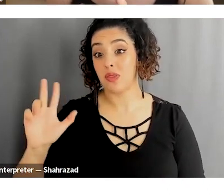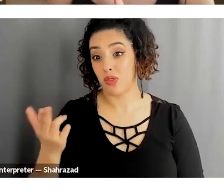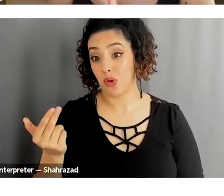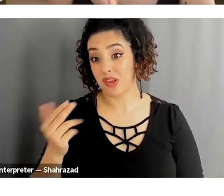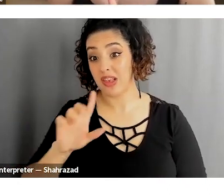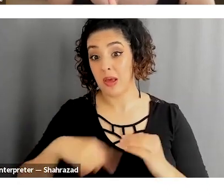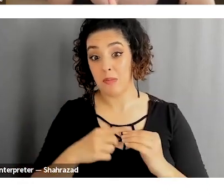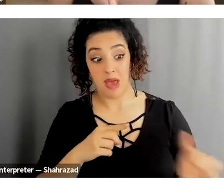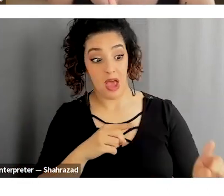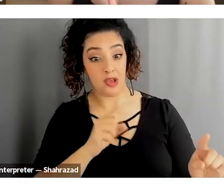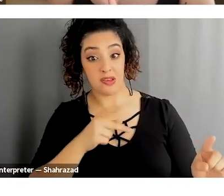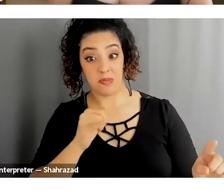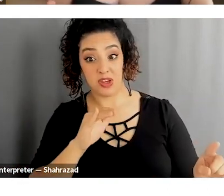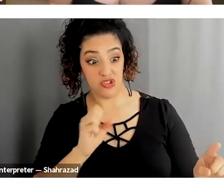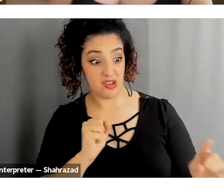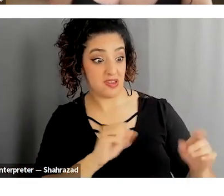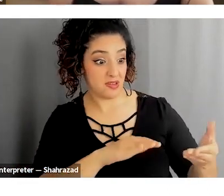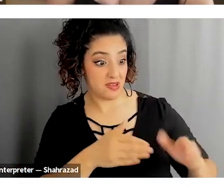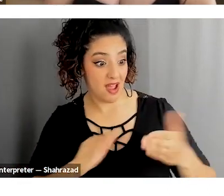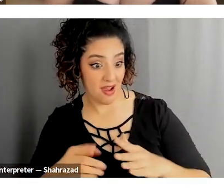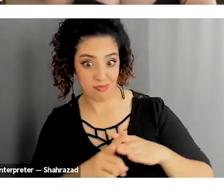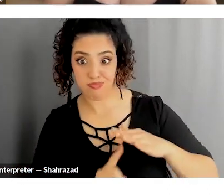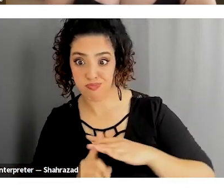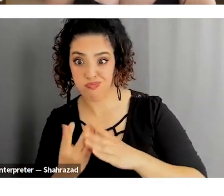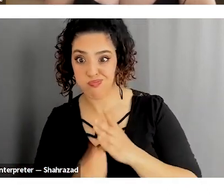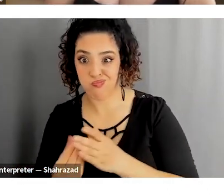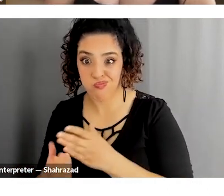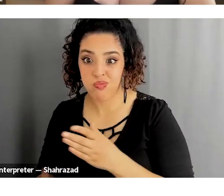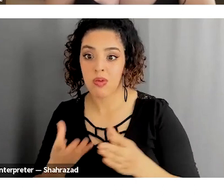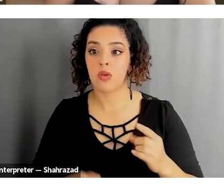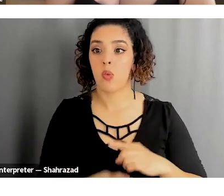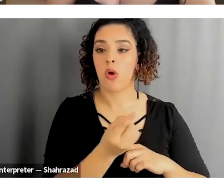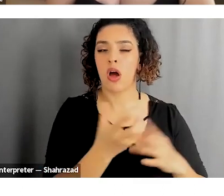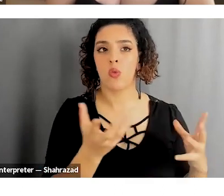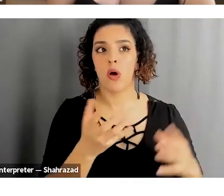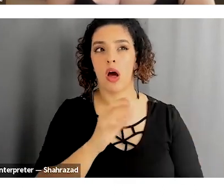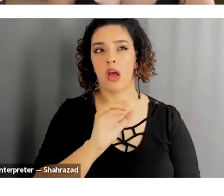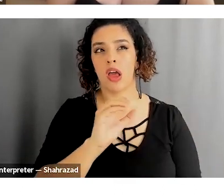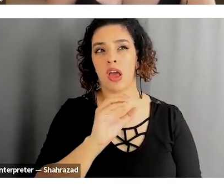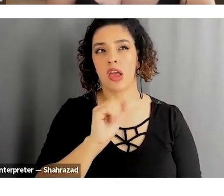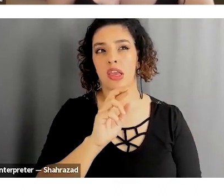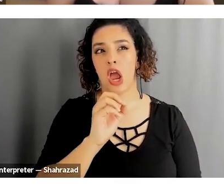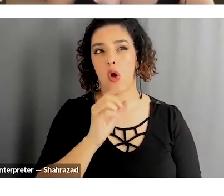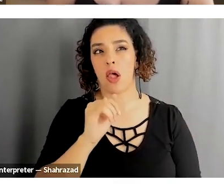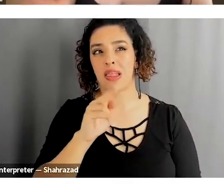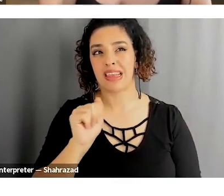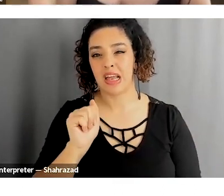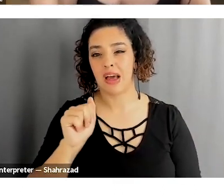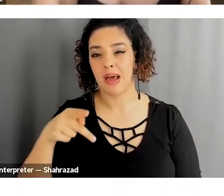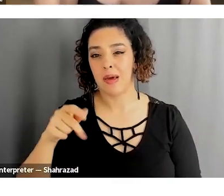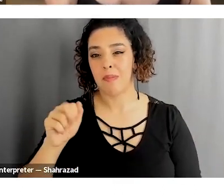and species that have disappeared. And one of them is the I think it's called the Carolina parakeet or something like